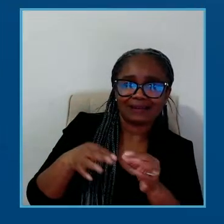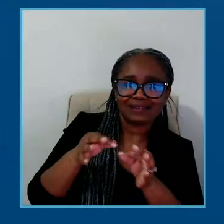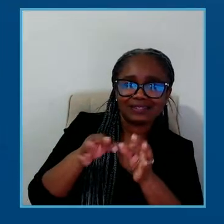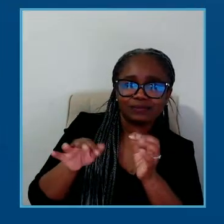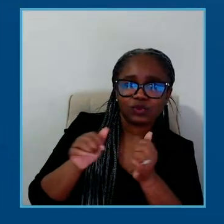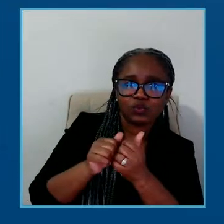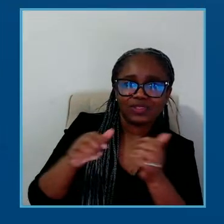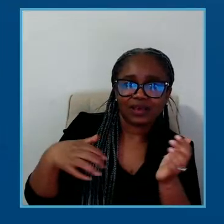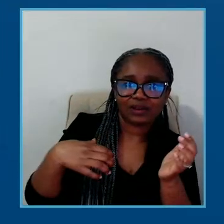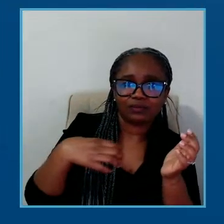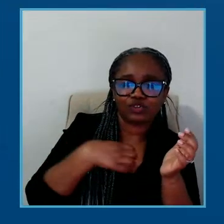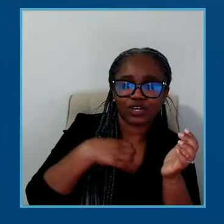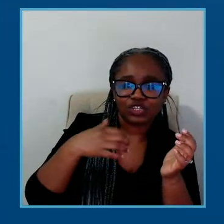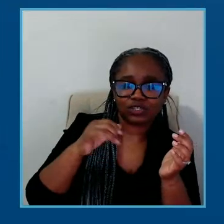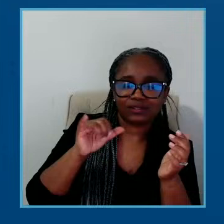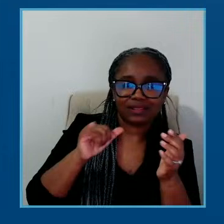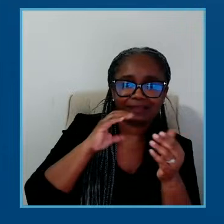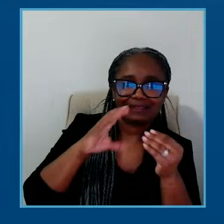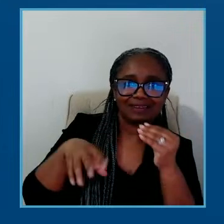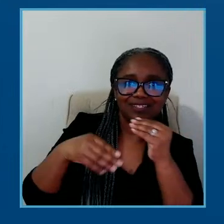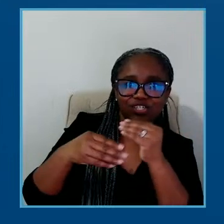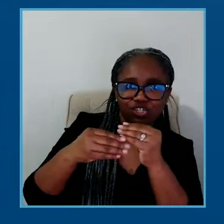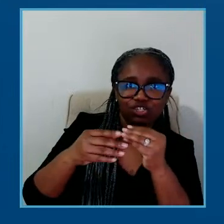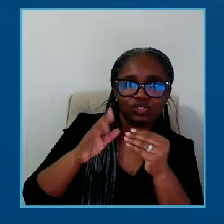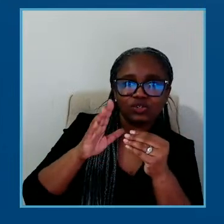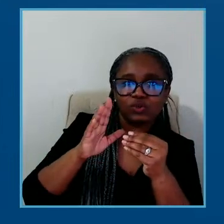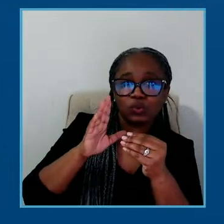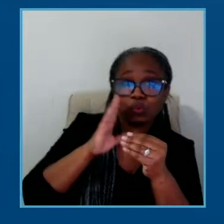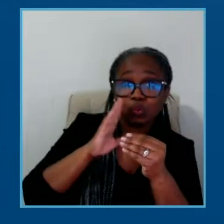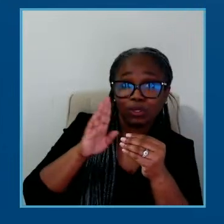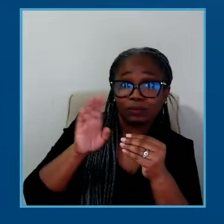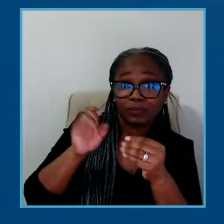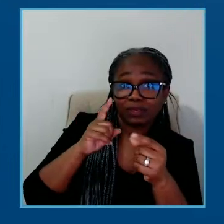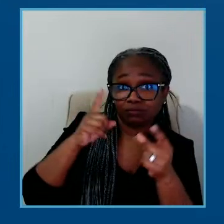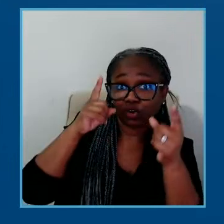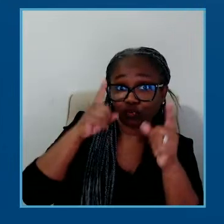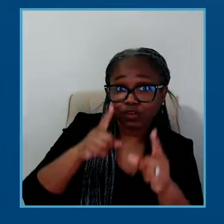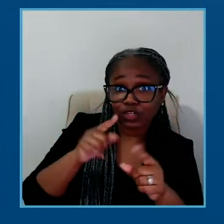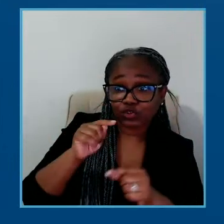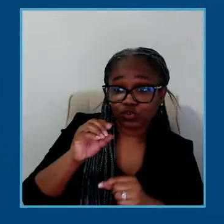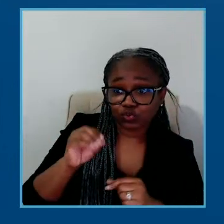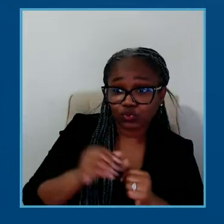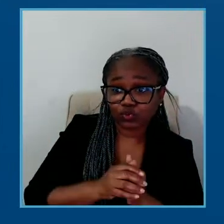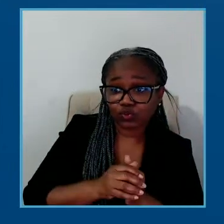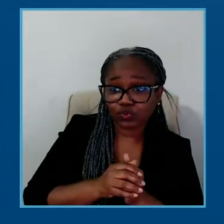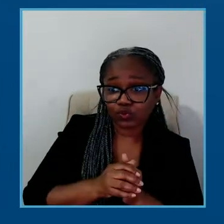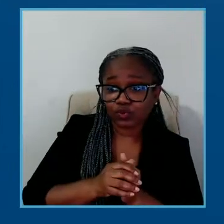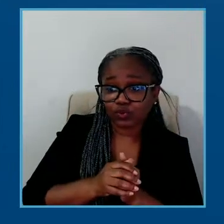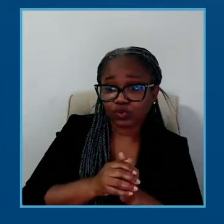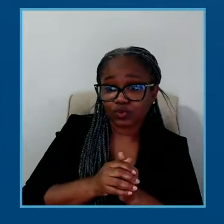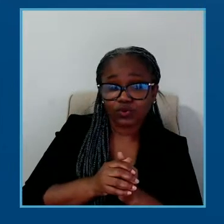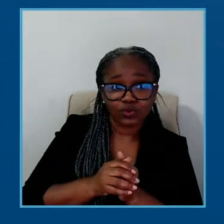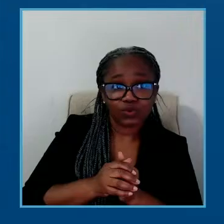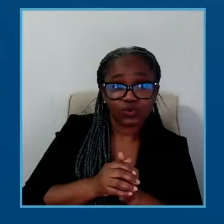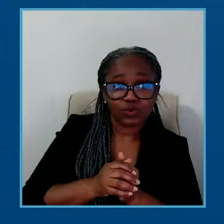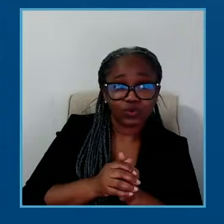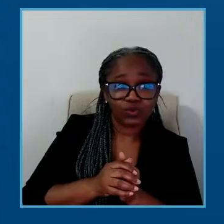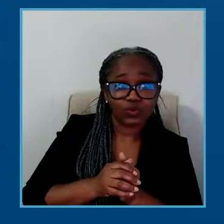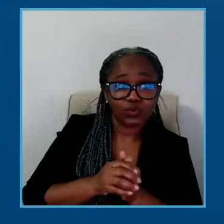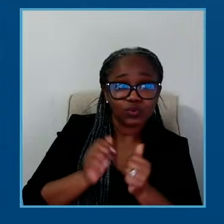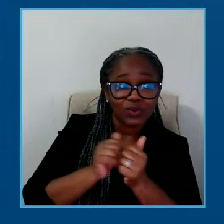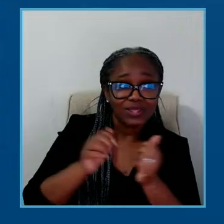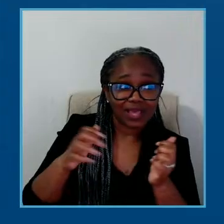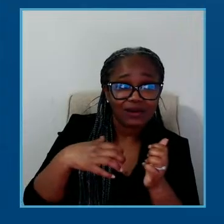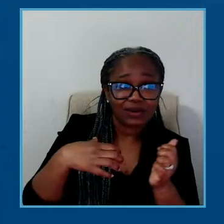objection, the additions will be agreed to. Hearing no objection, the additions are agreed to as a procedural matter. There you